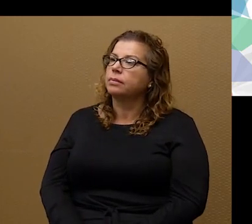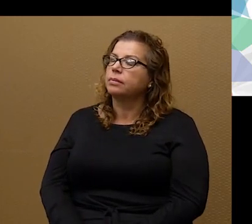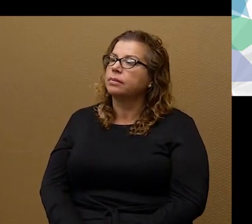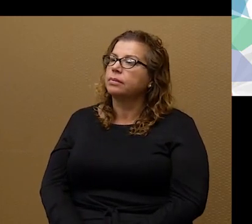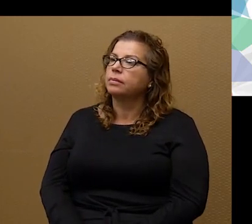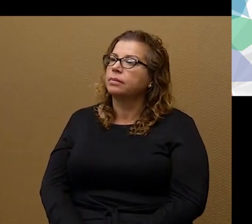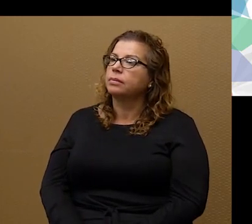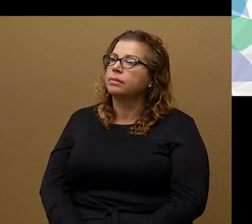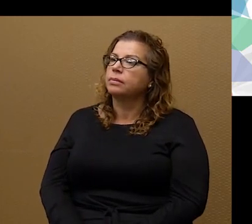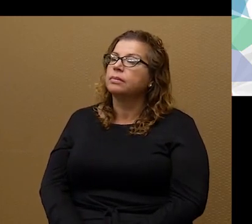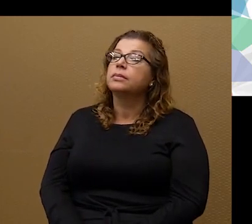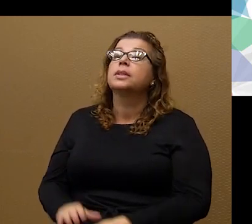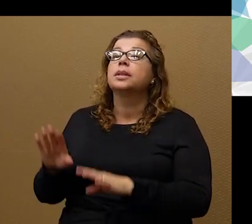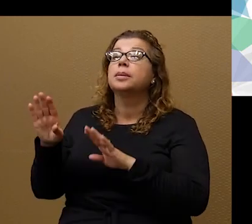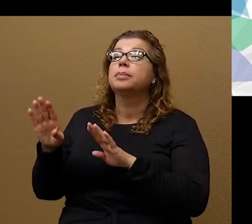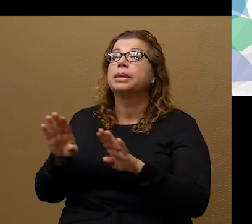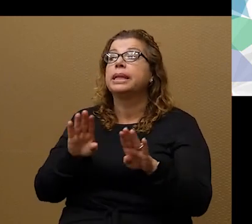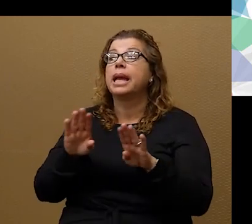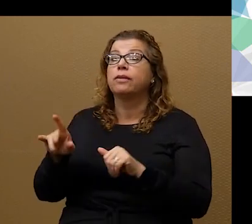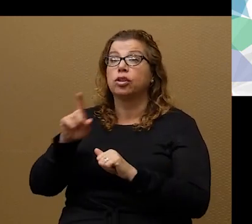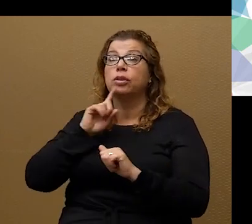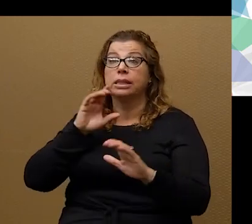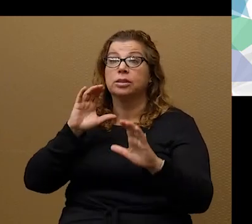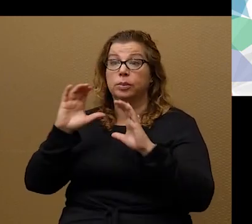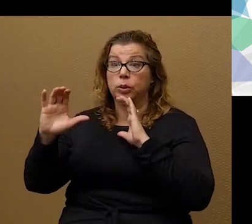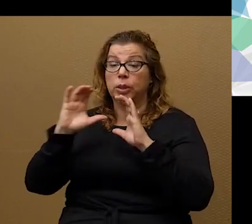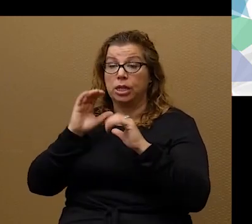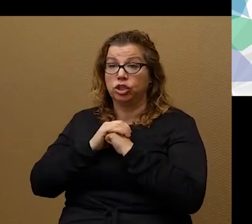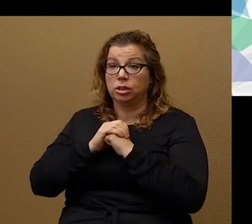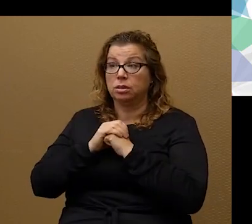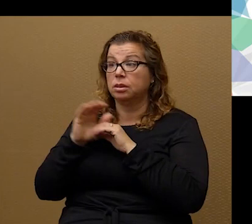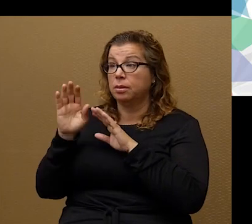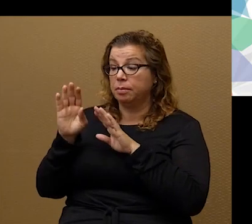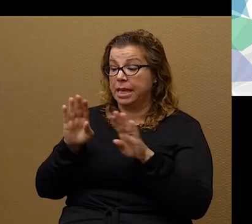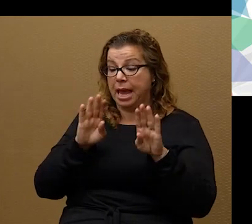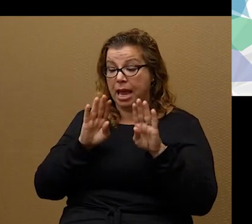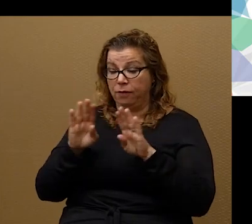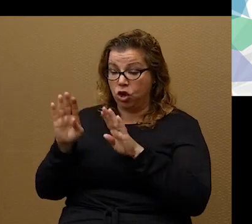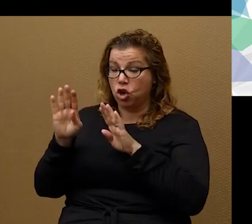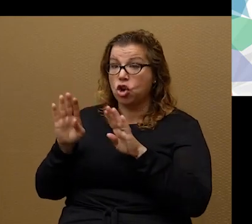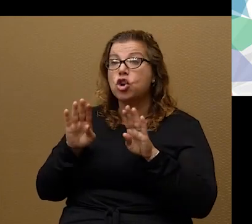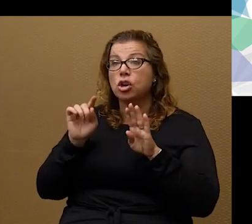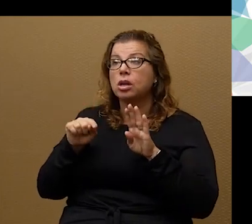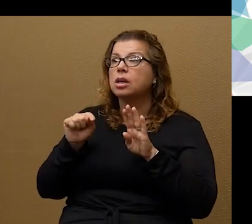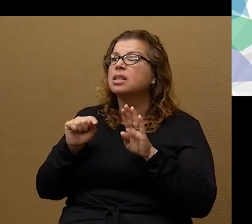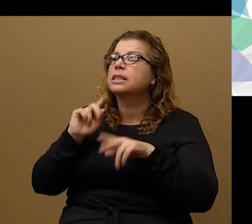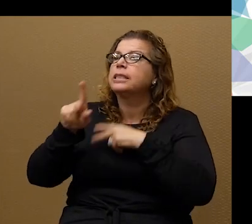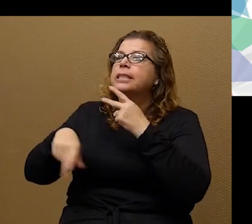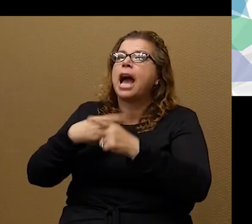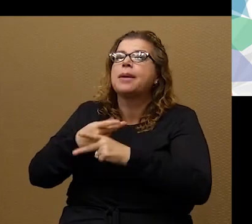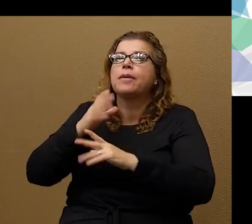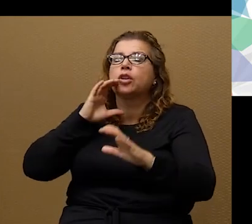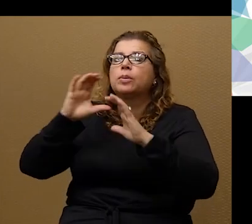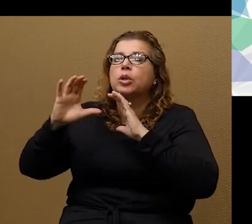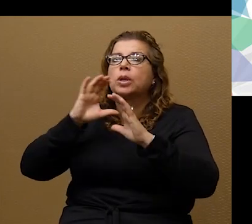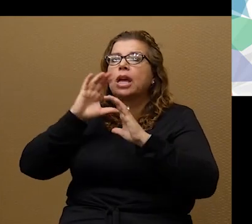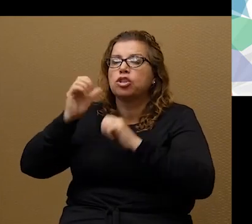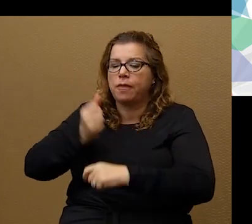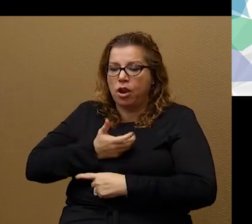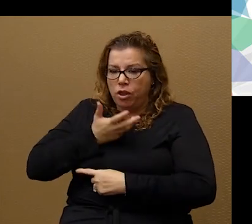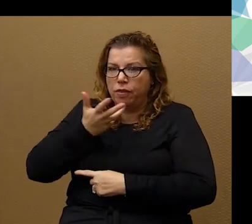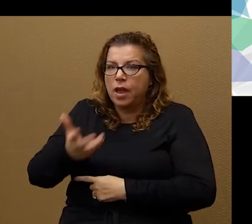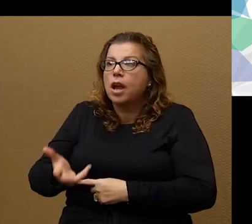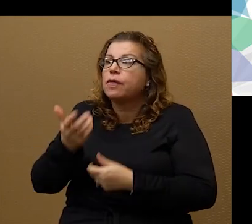So behavior is communication. It's a form of communication, and they're trying to serve a function and